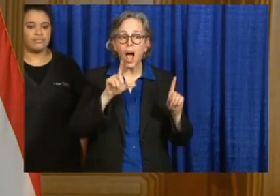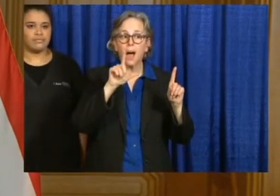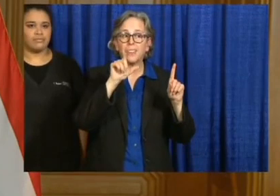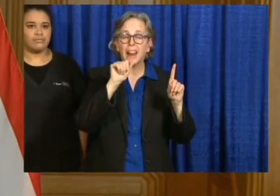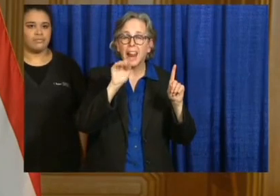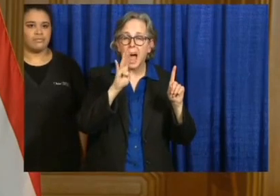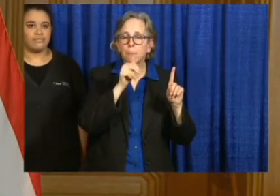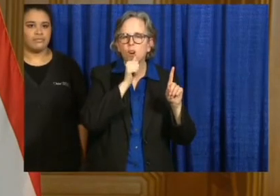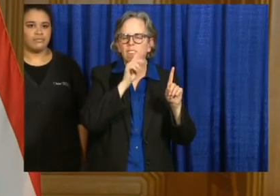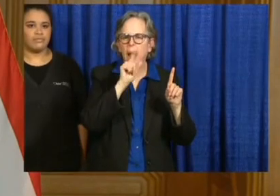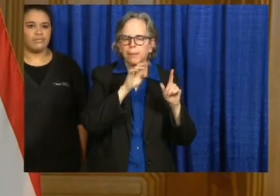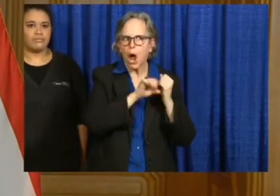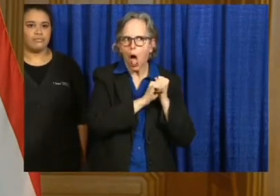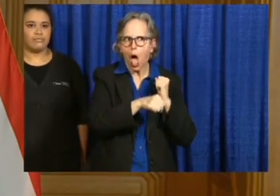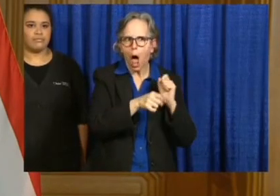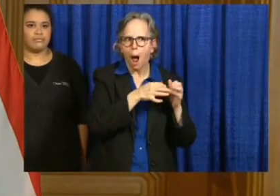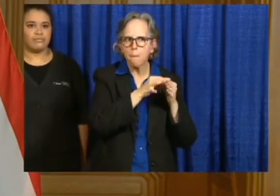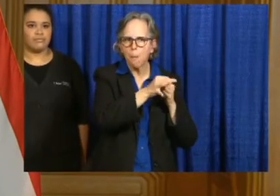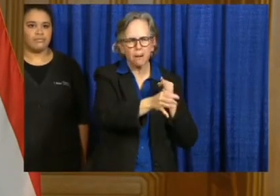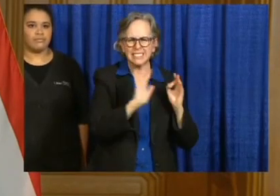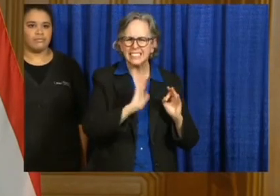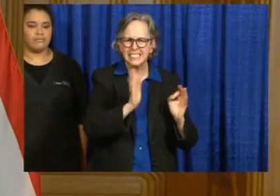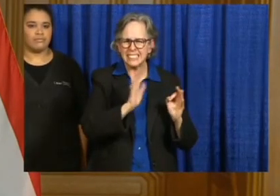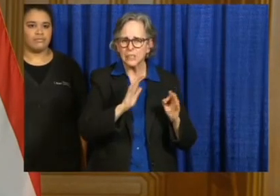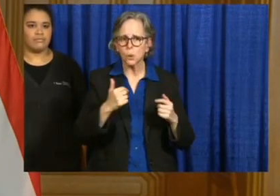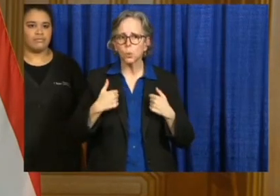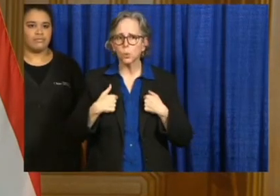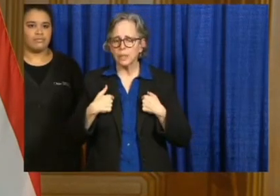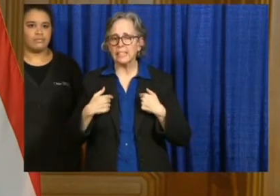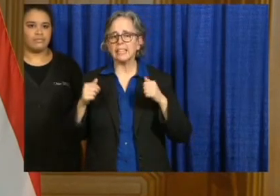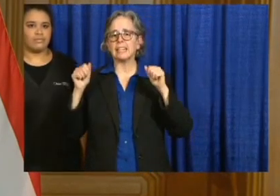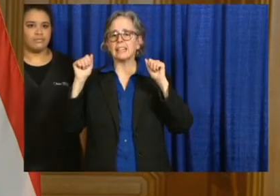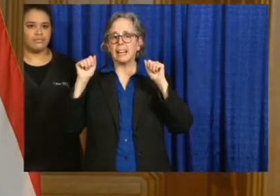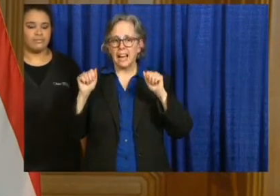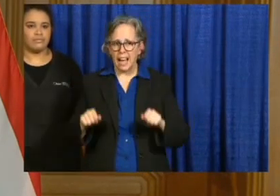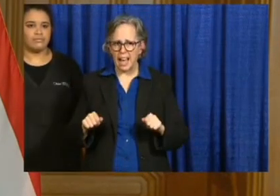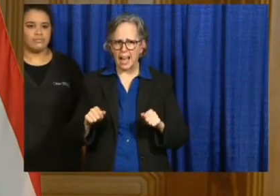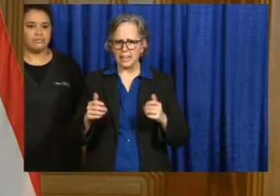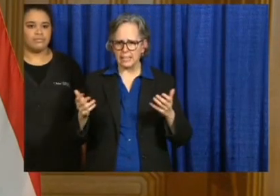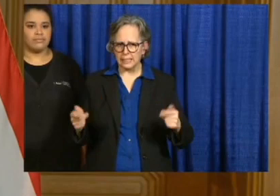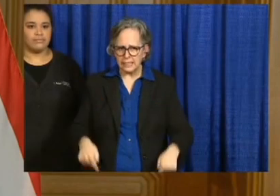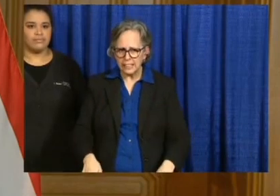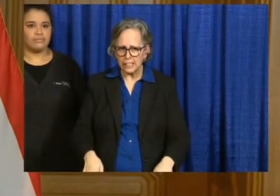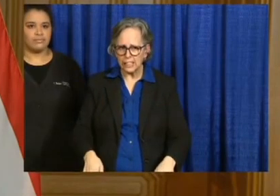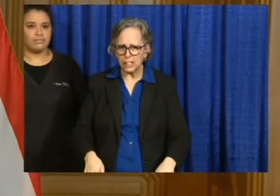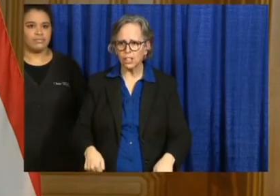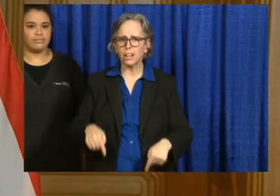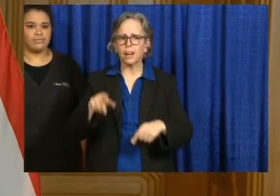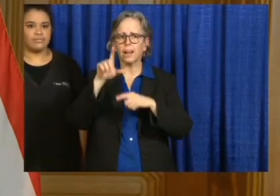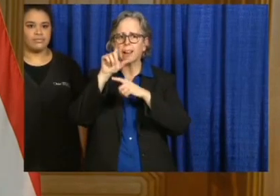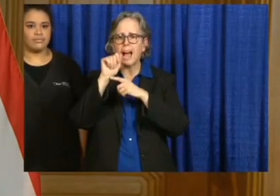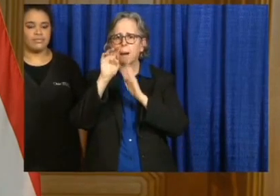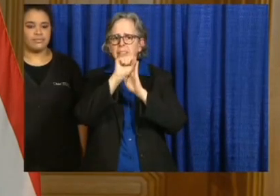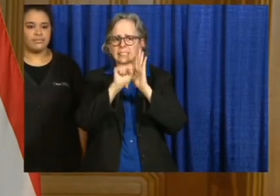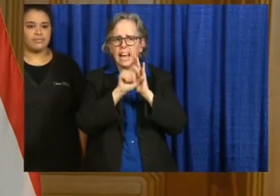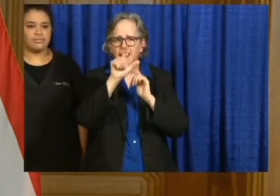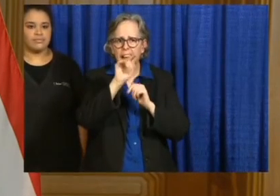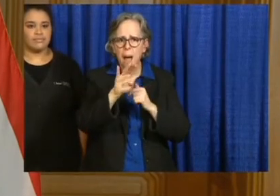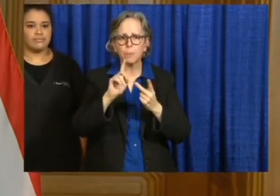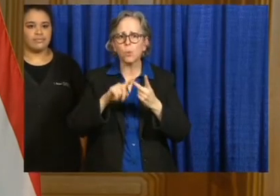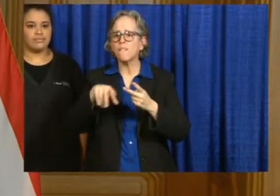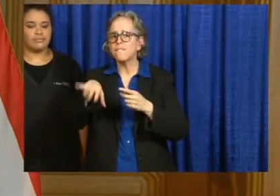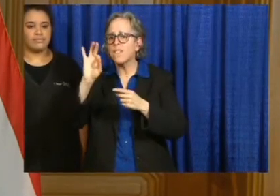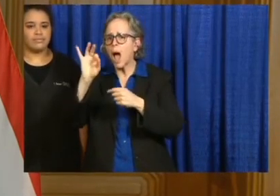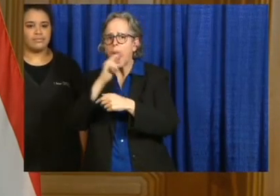have the capability here to do it at the state lab, or you can find one of the hospitals close to you that is doing this, and you can do